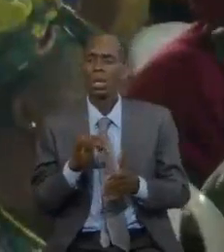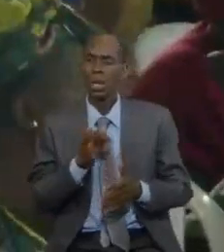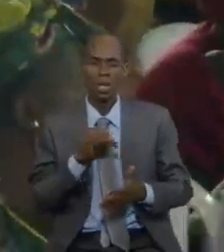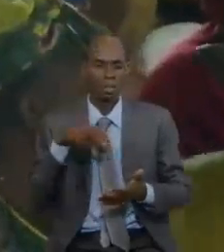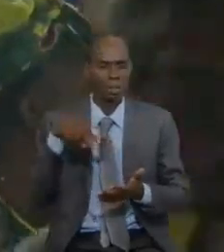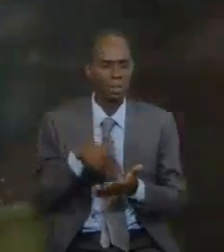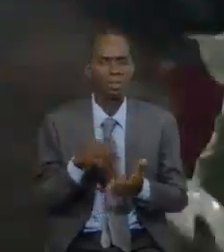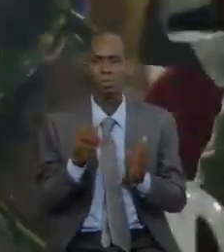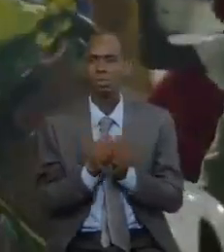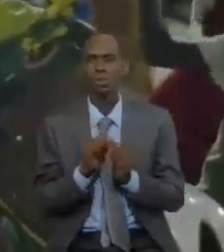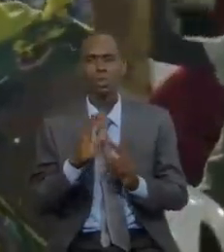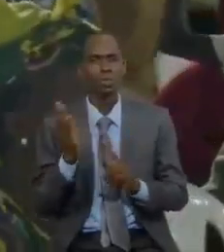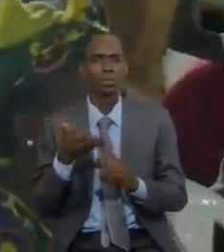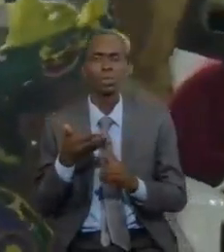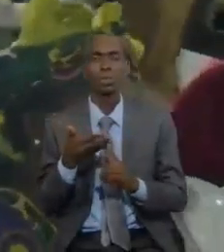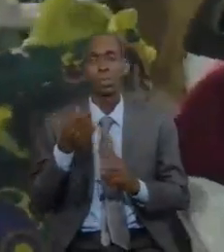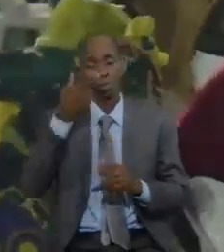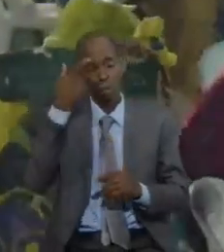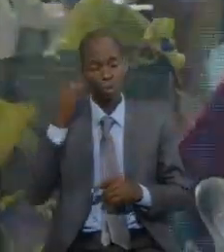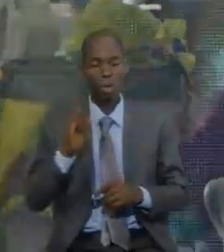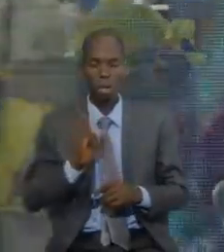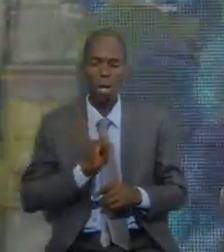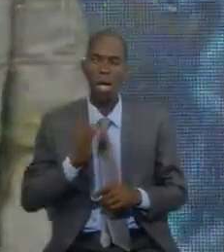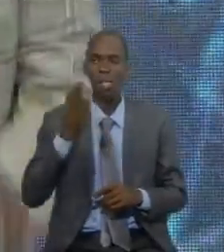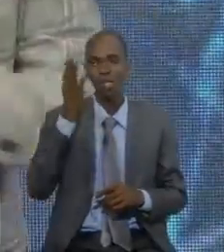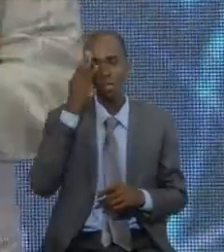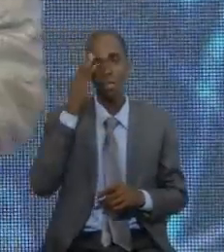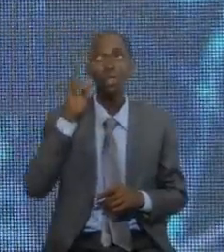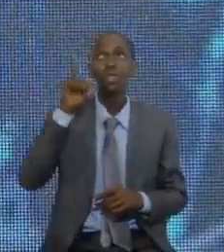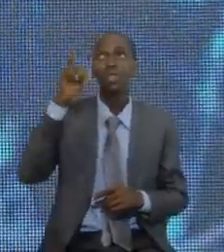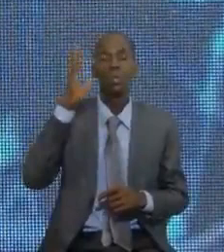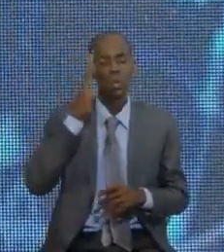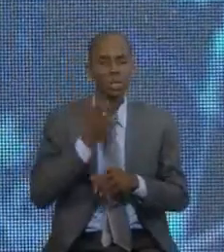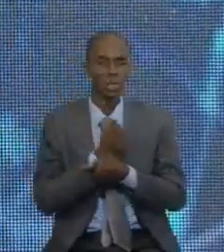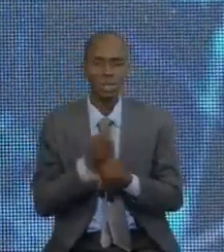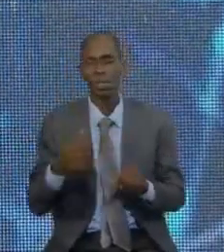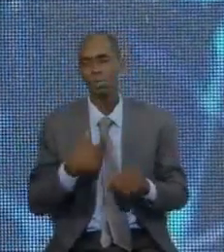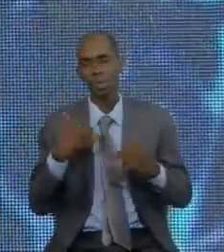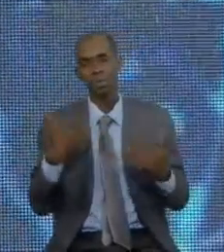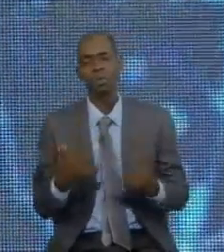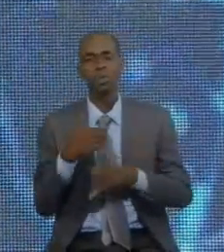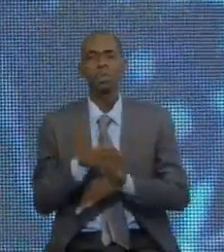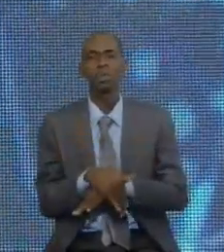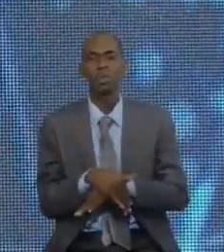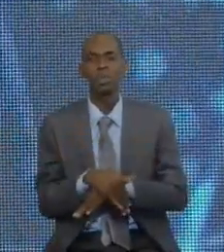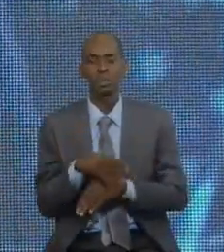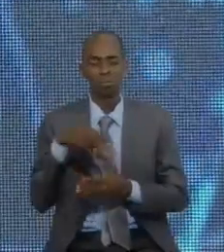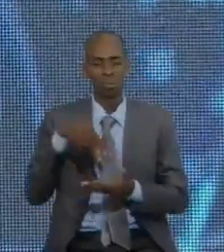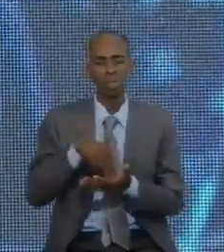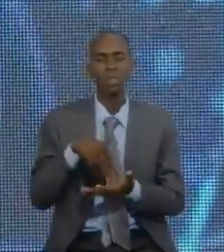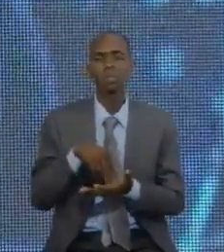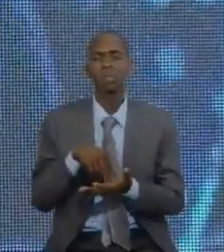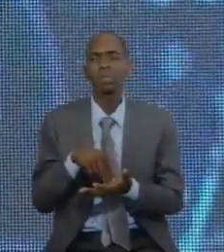conviction because I know He will save me tonight. Stand up wherever you